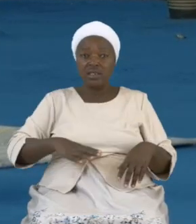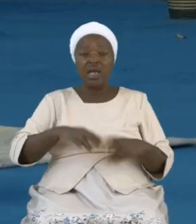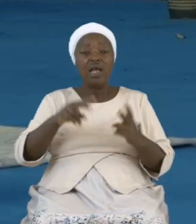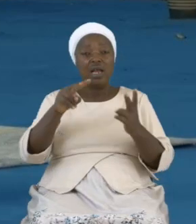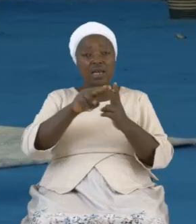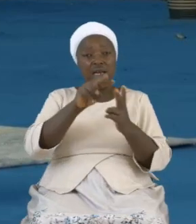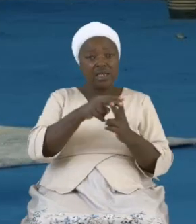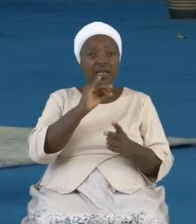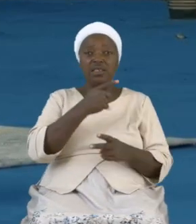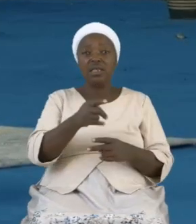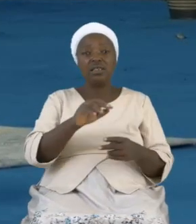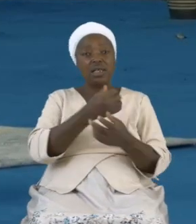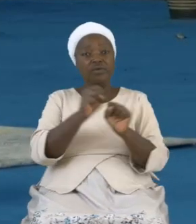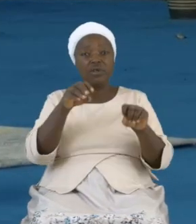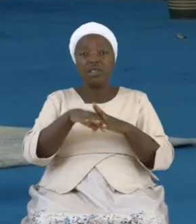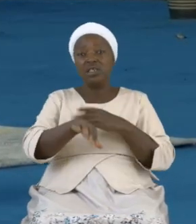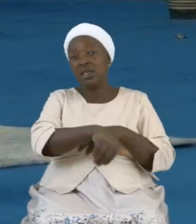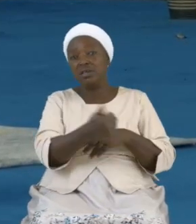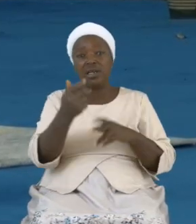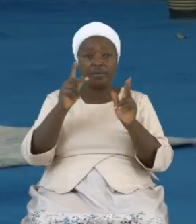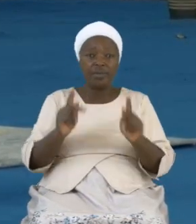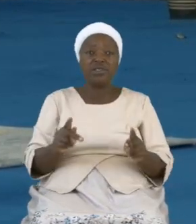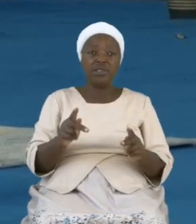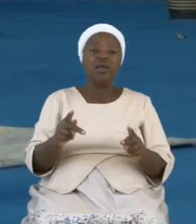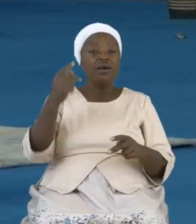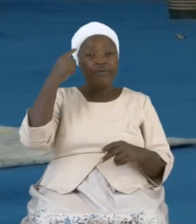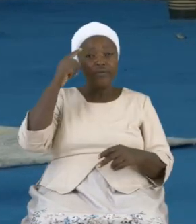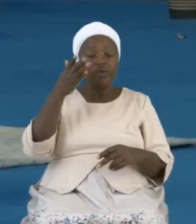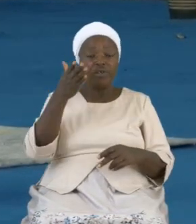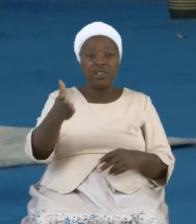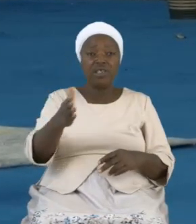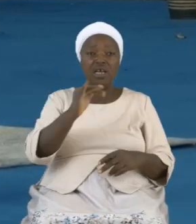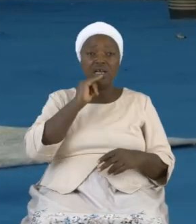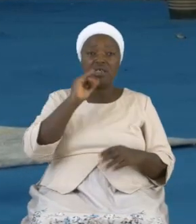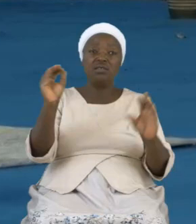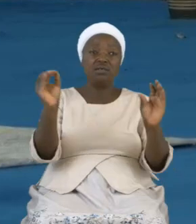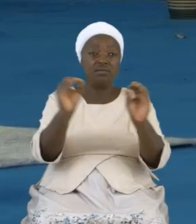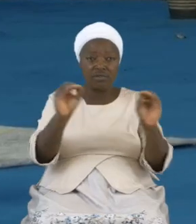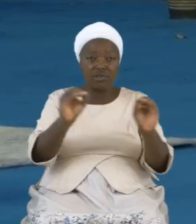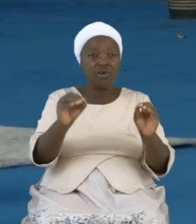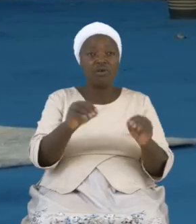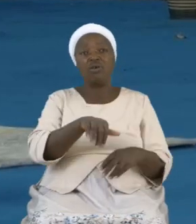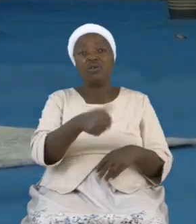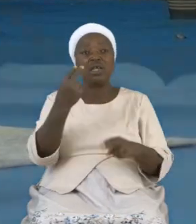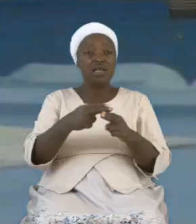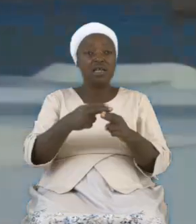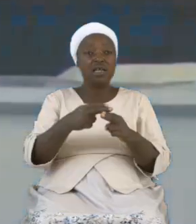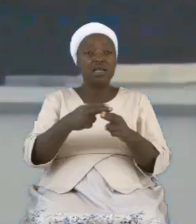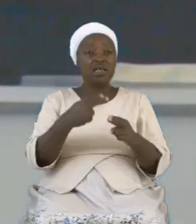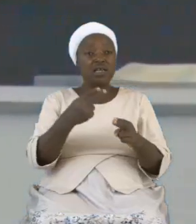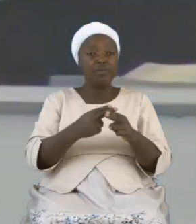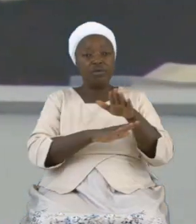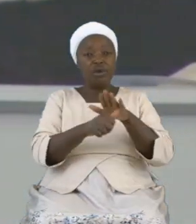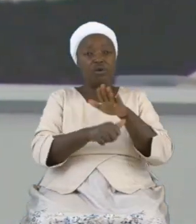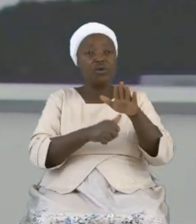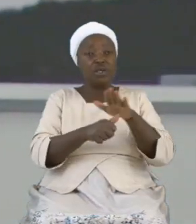salvation in any other, for there is none other name under heaven, in any